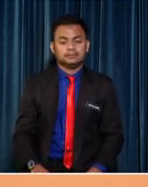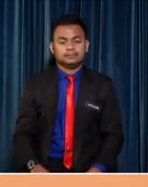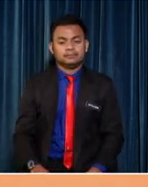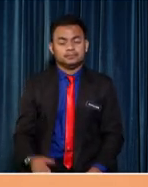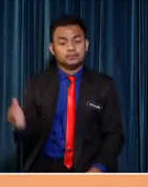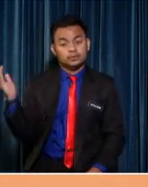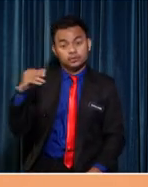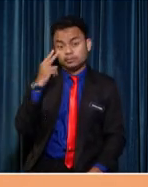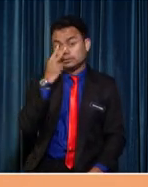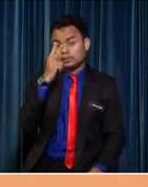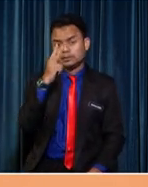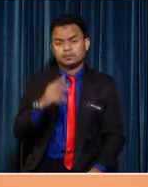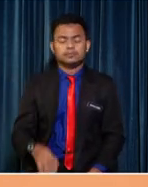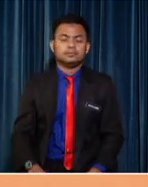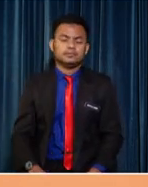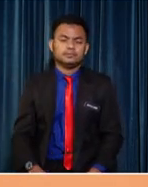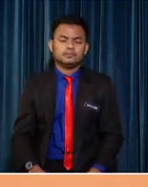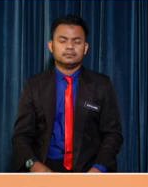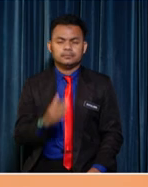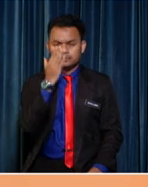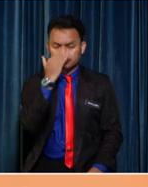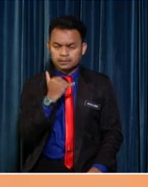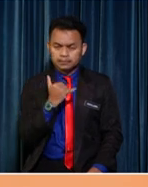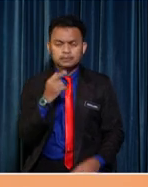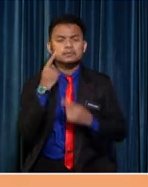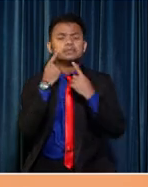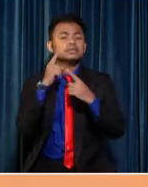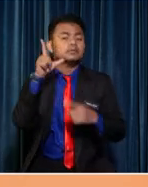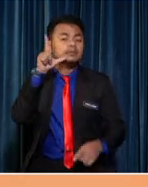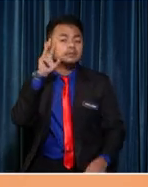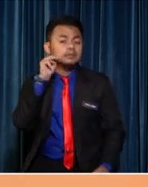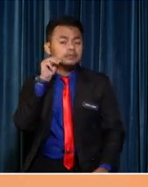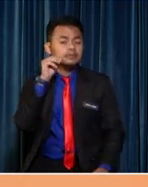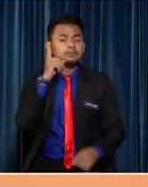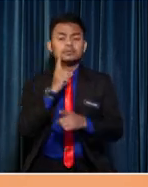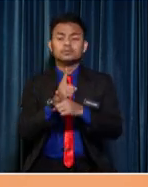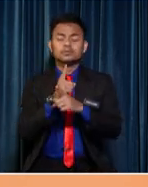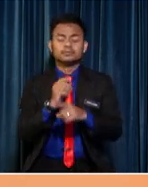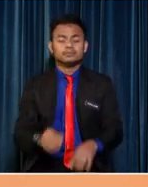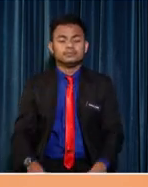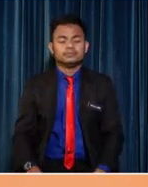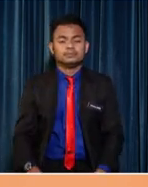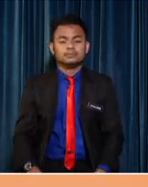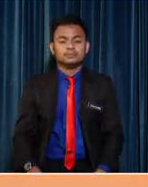Let's see why Lim's answer is correct.